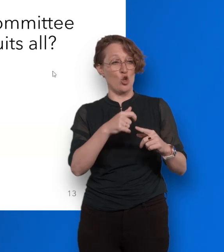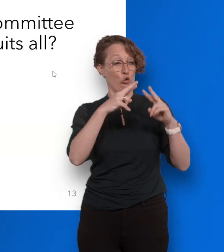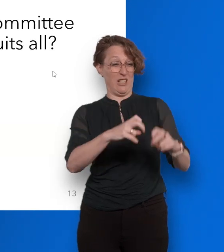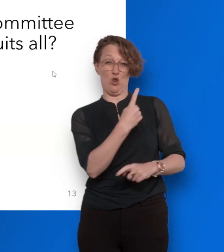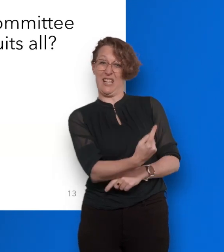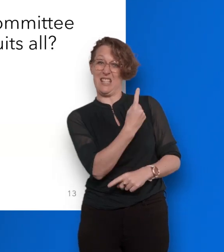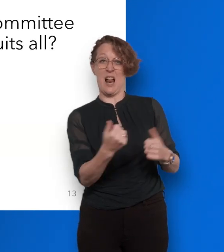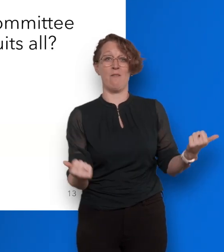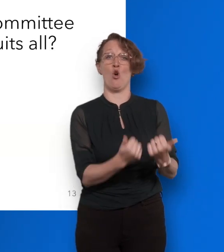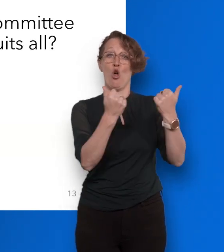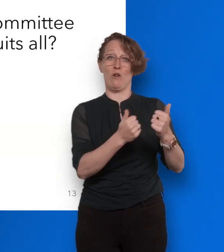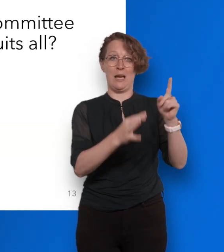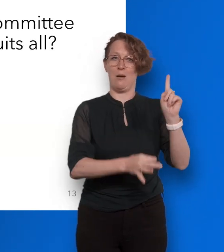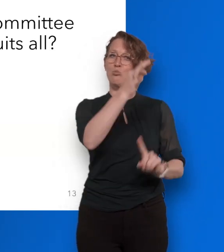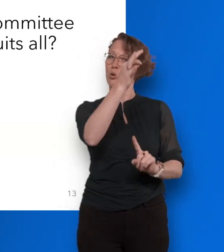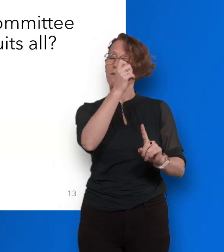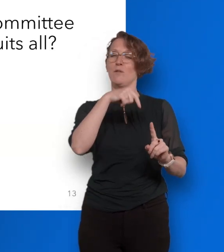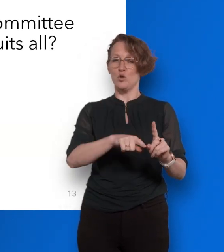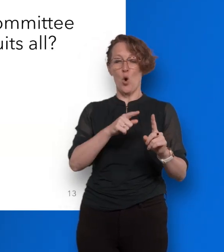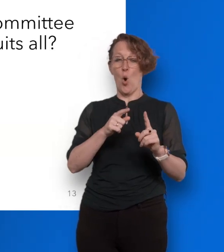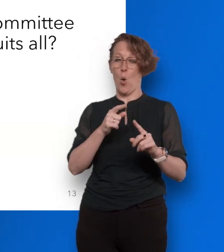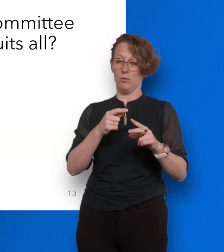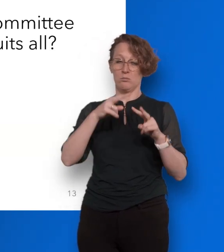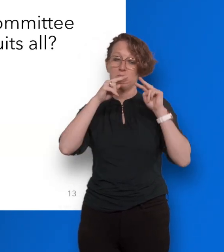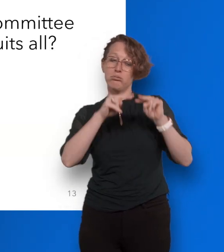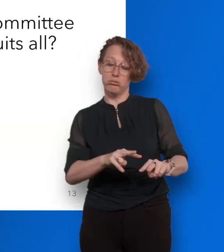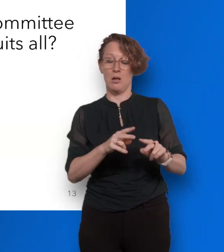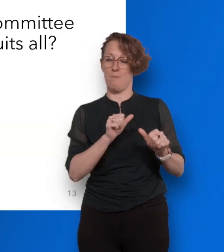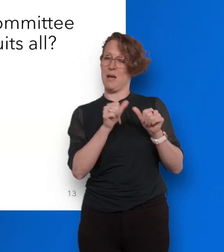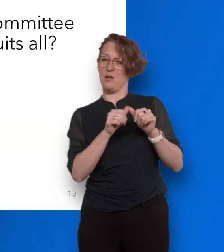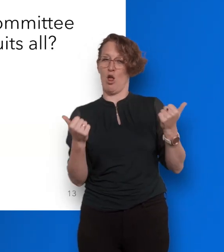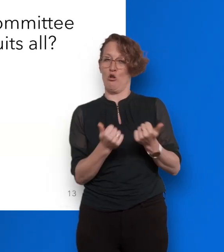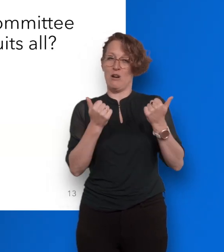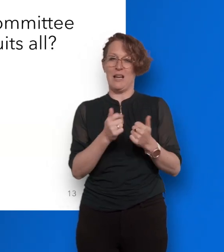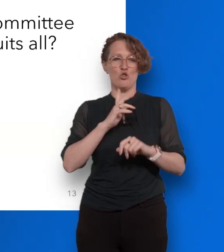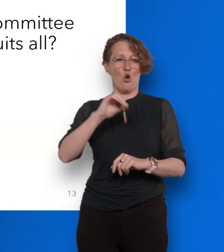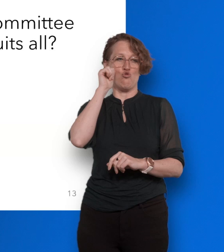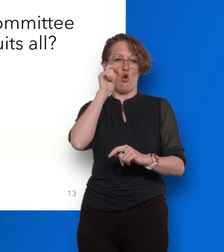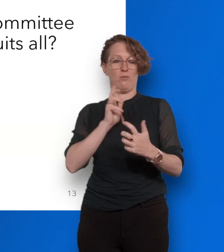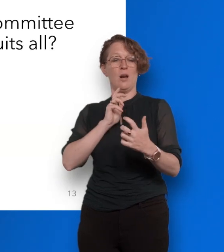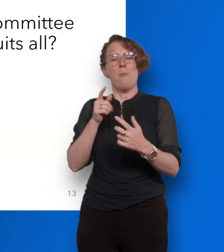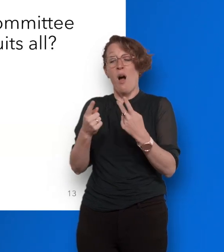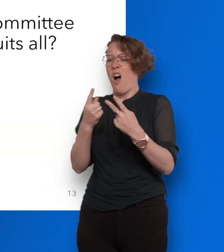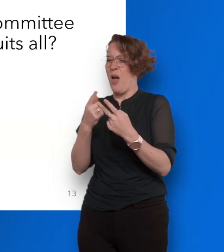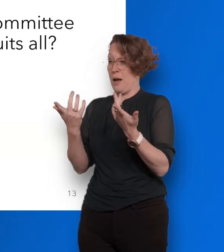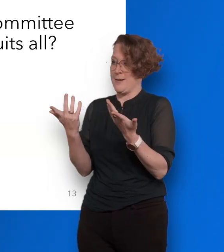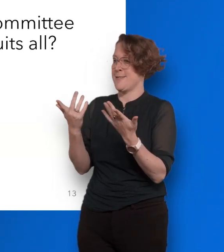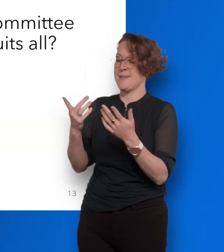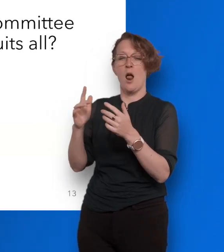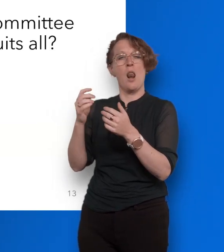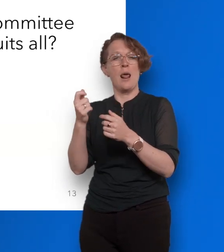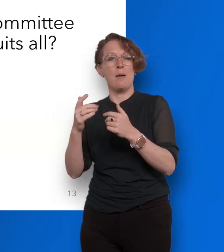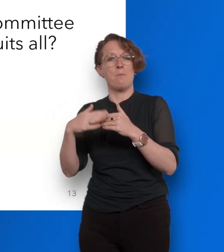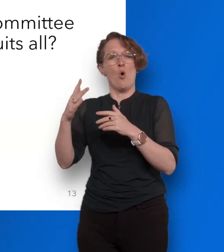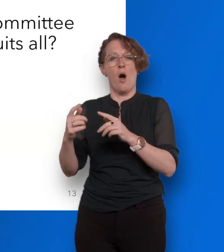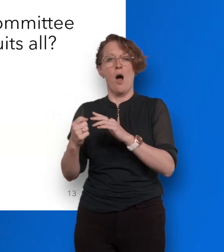of cell-based research. Not that there's a binary in terms of understanding there, but you are sort of having to kind of cater for a lot of